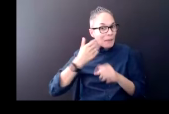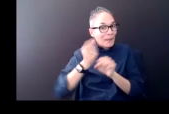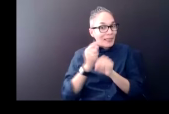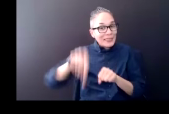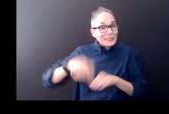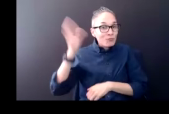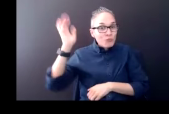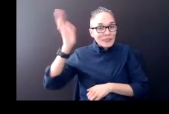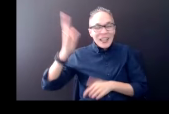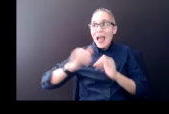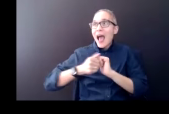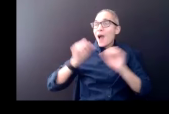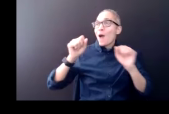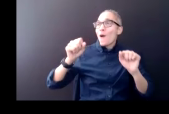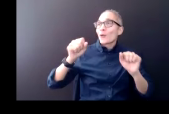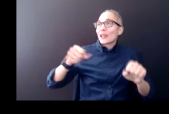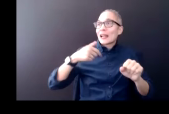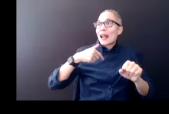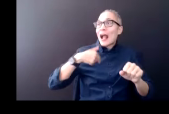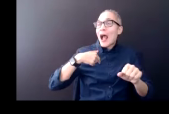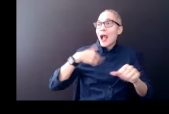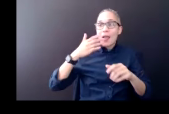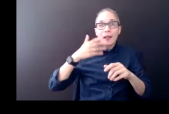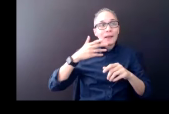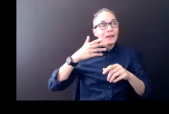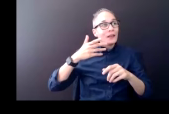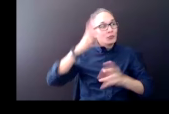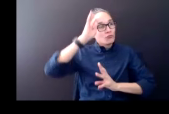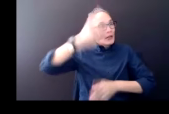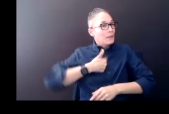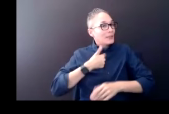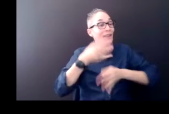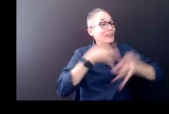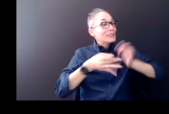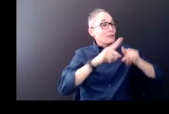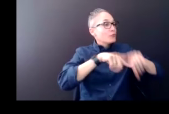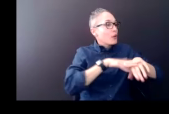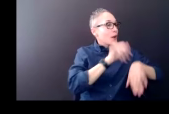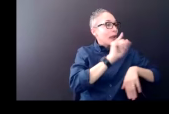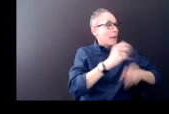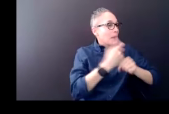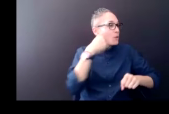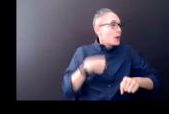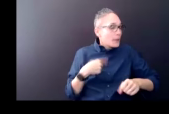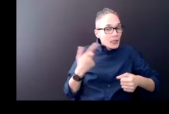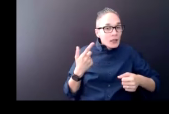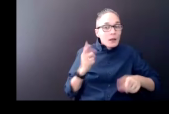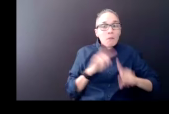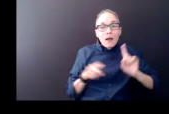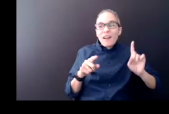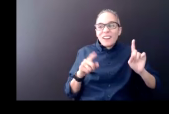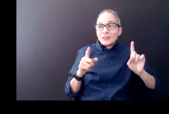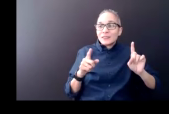get away from just knowing that I can have all the answers and have a nice slide and everything ready to go, but like to actually go through that